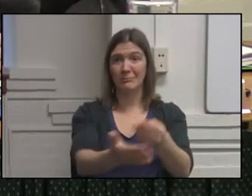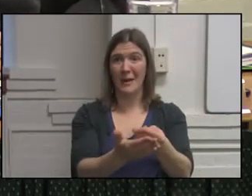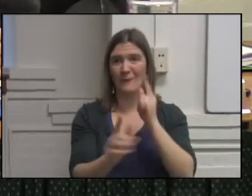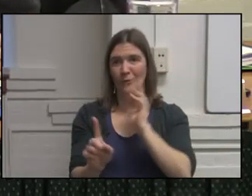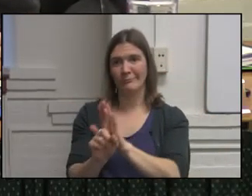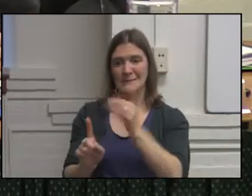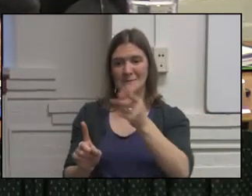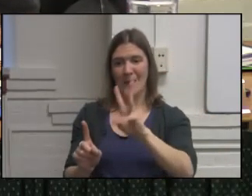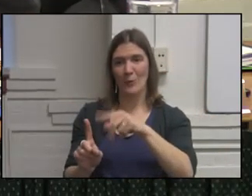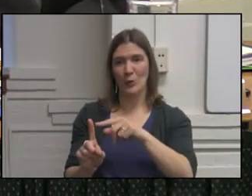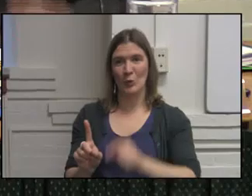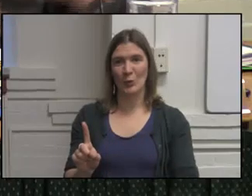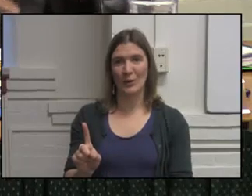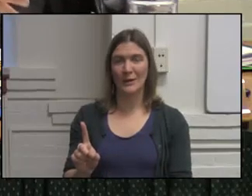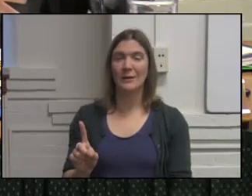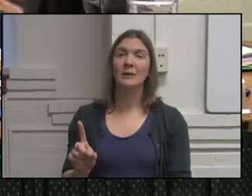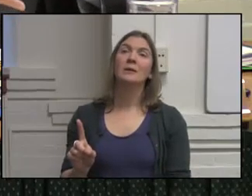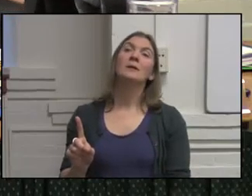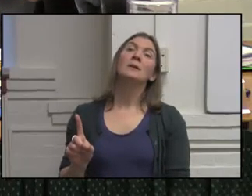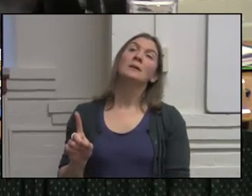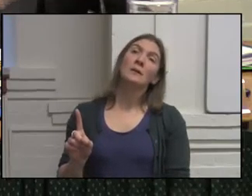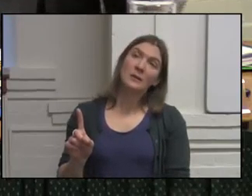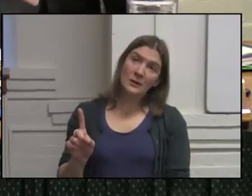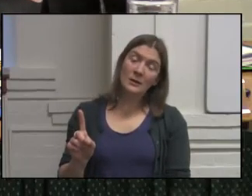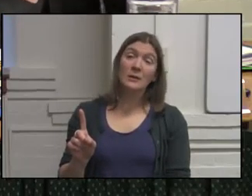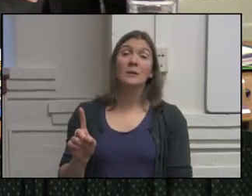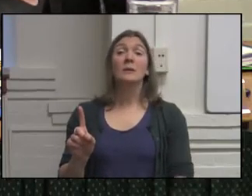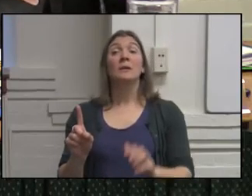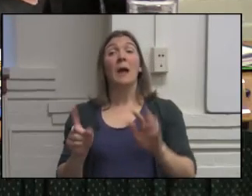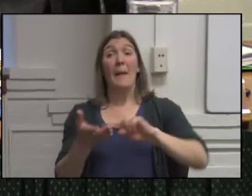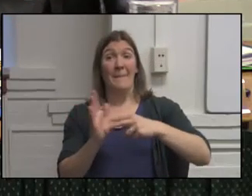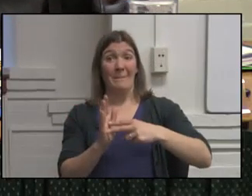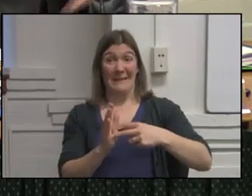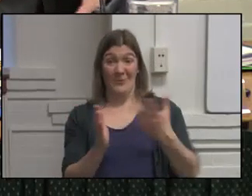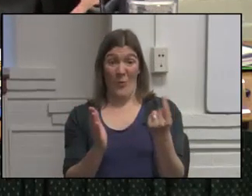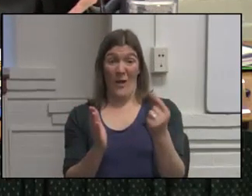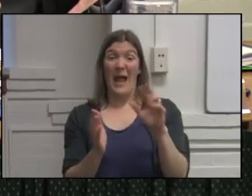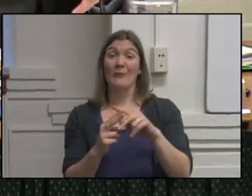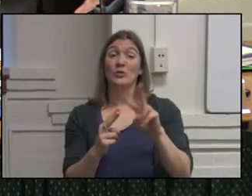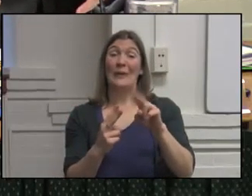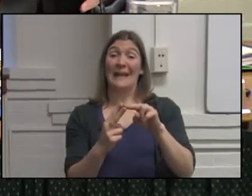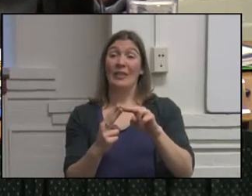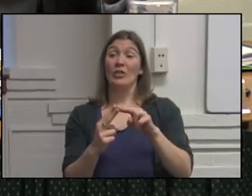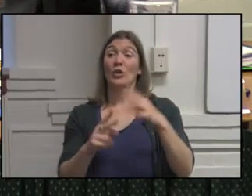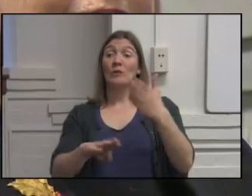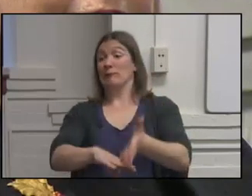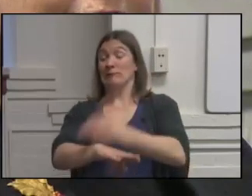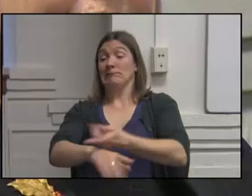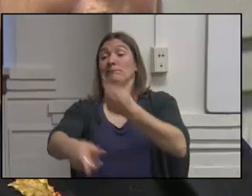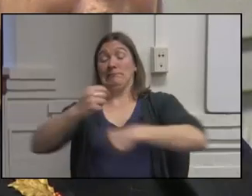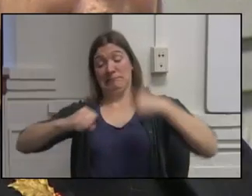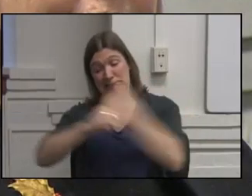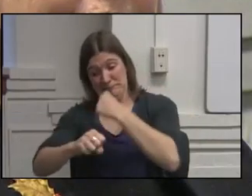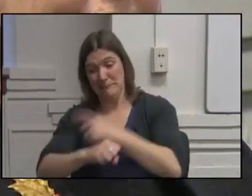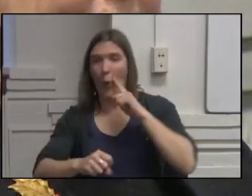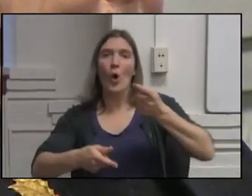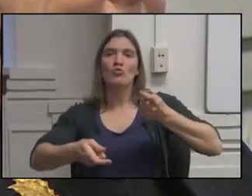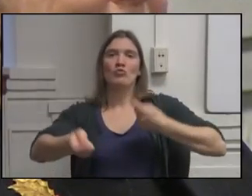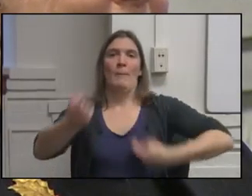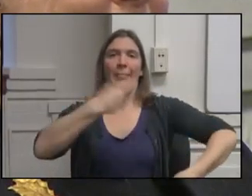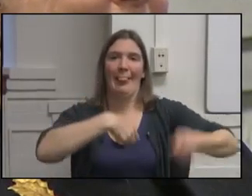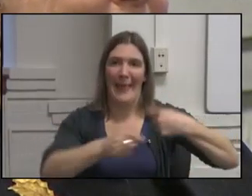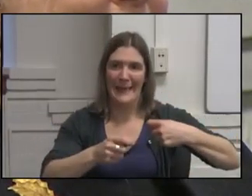the either significant reconstruction or replacement. And as we get deeper into the planning, we lean